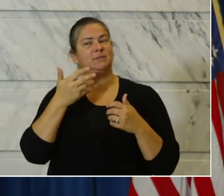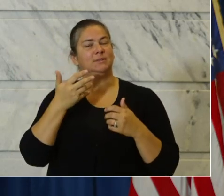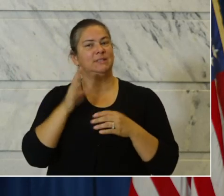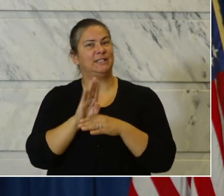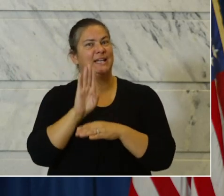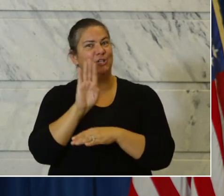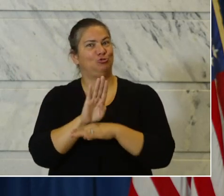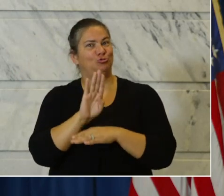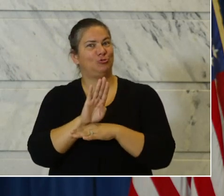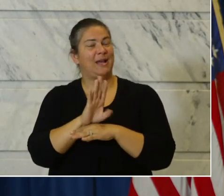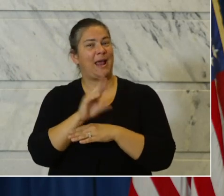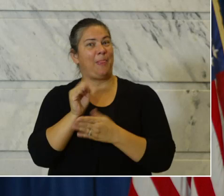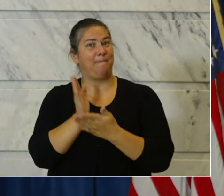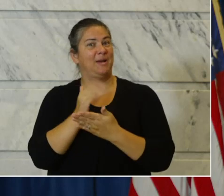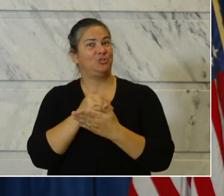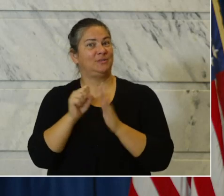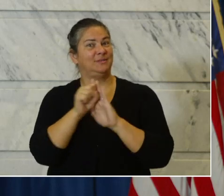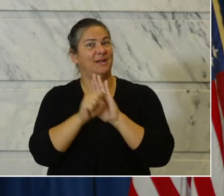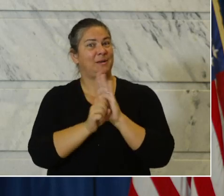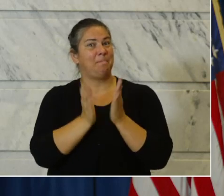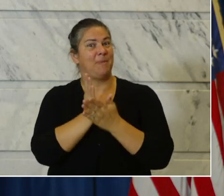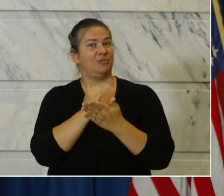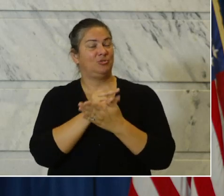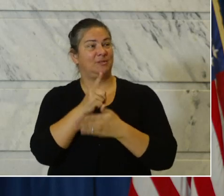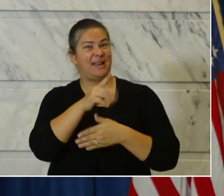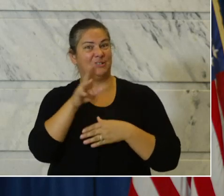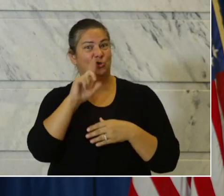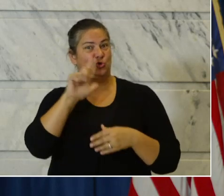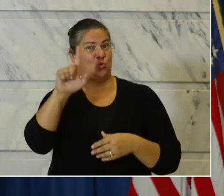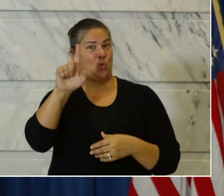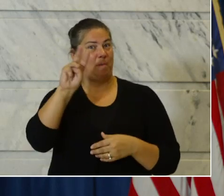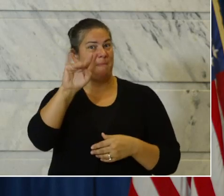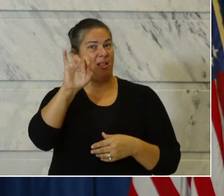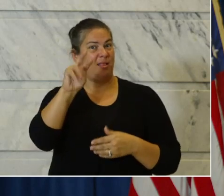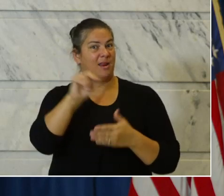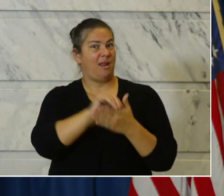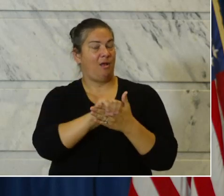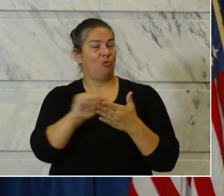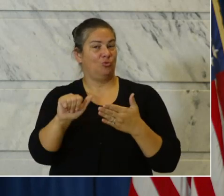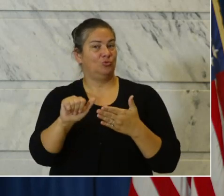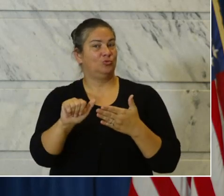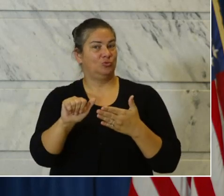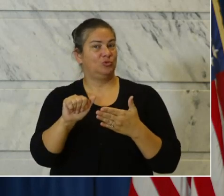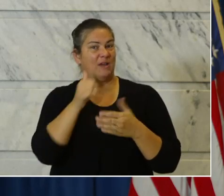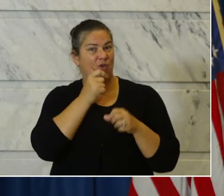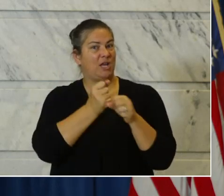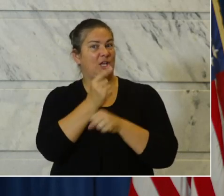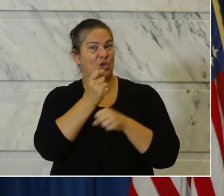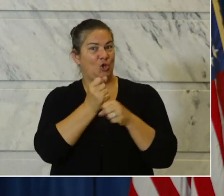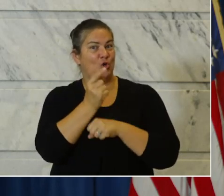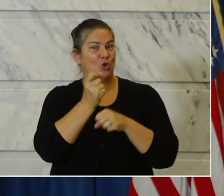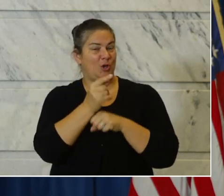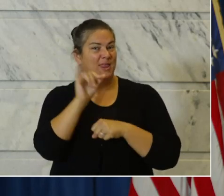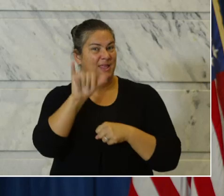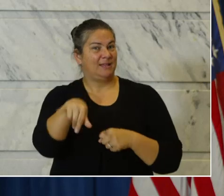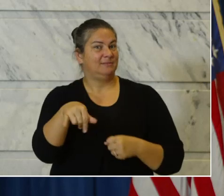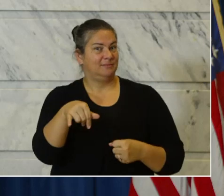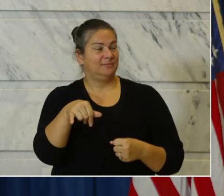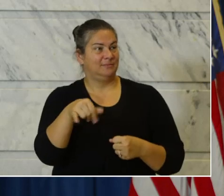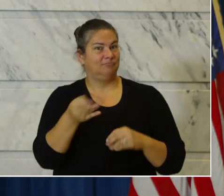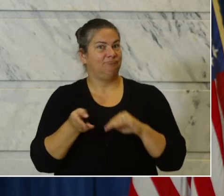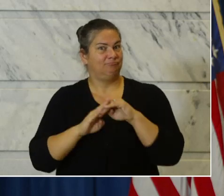for the budget, and the state budget, which it adds about $21 million to every year, and that's